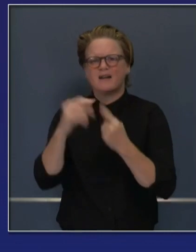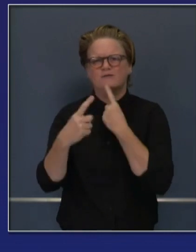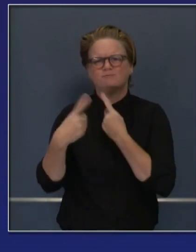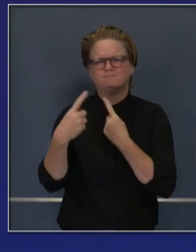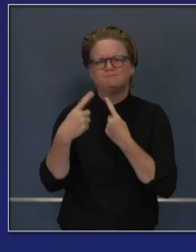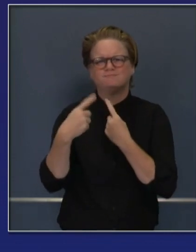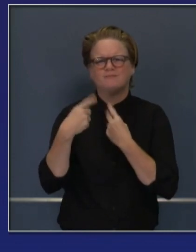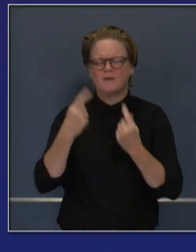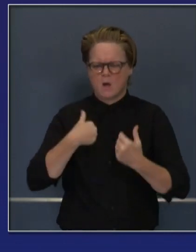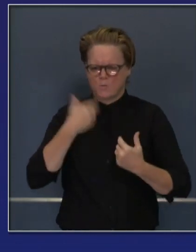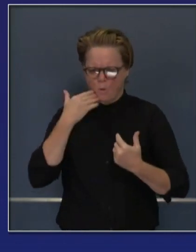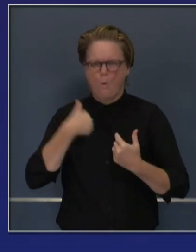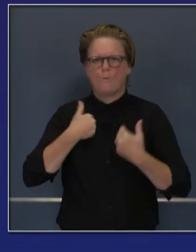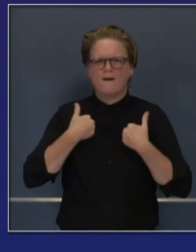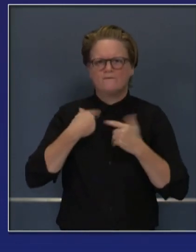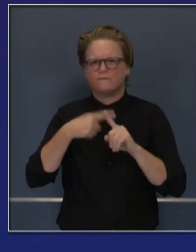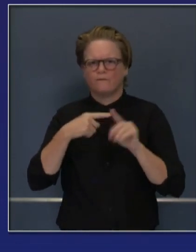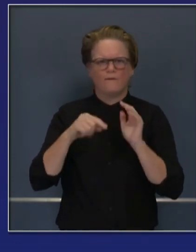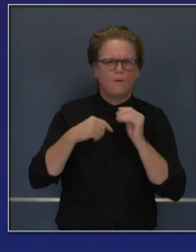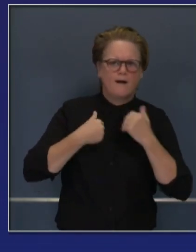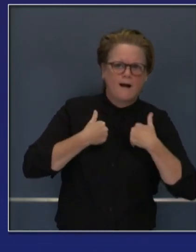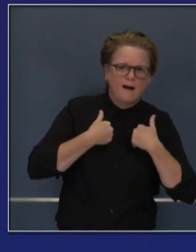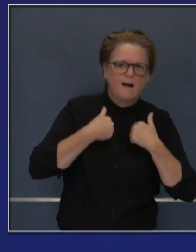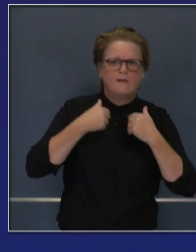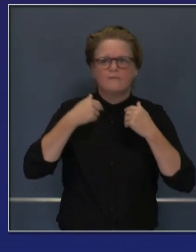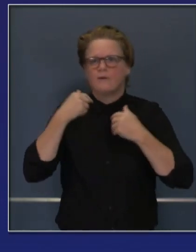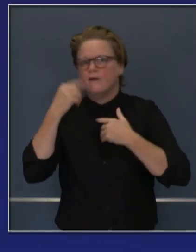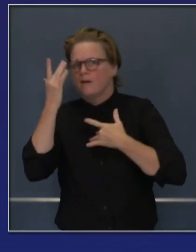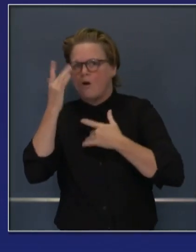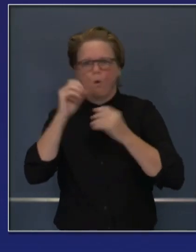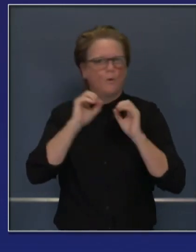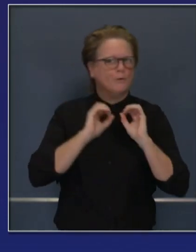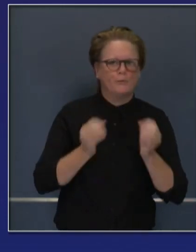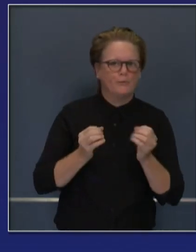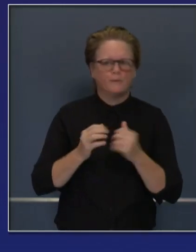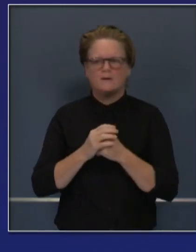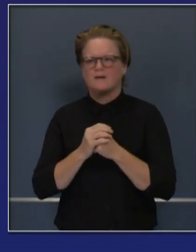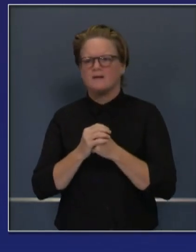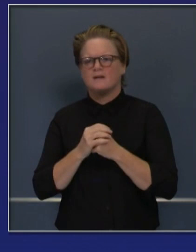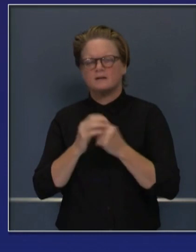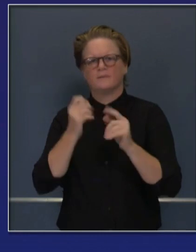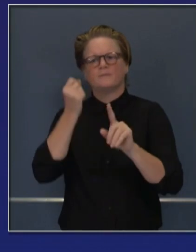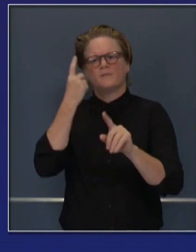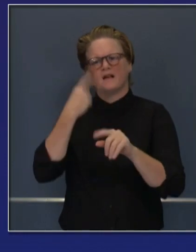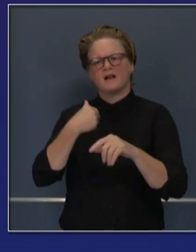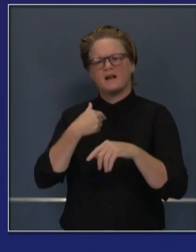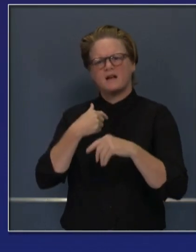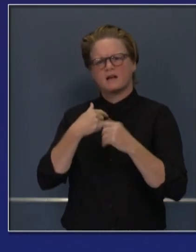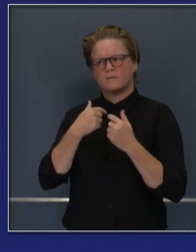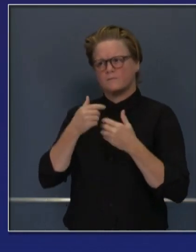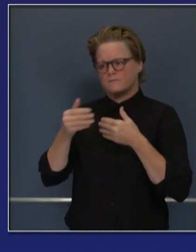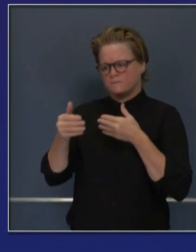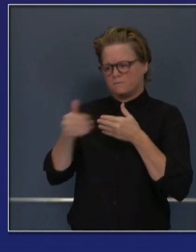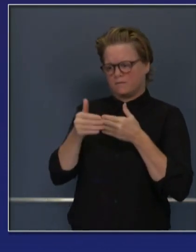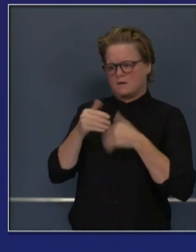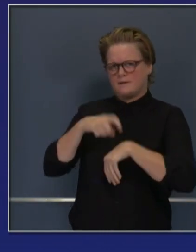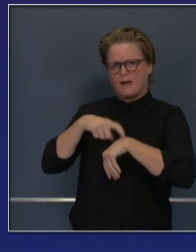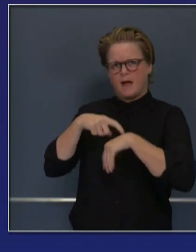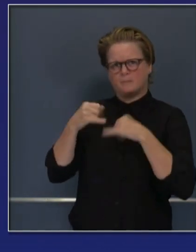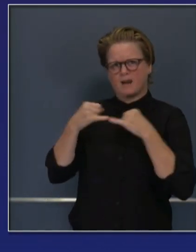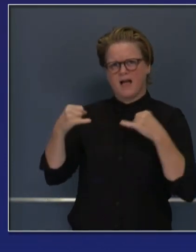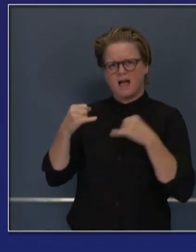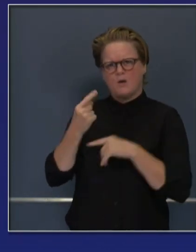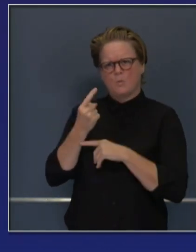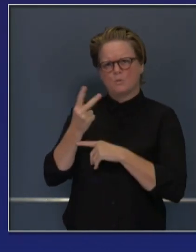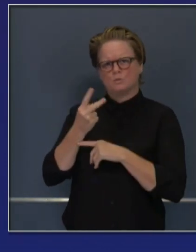150,000 tests a day. The test turnaround is now 24 to 48 hours, which is much better than it's ever been.